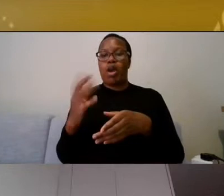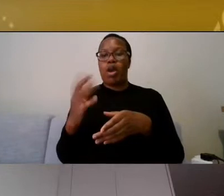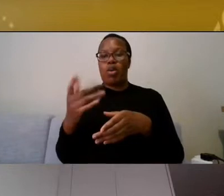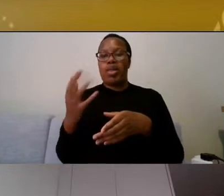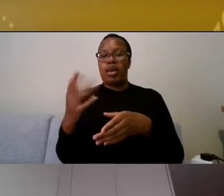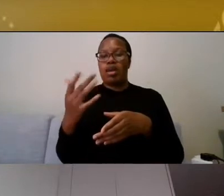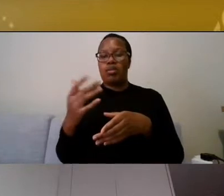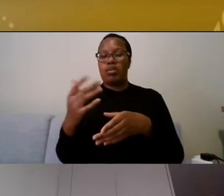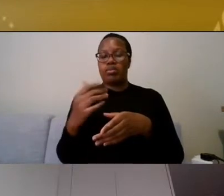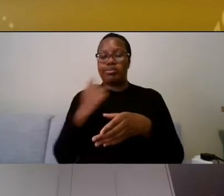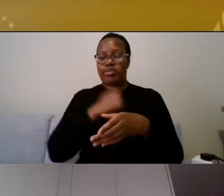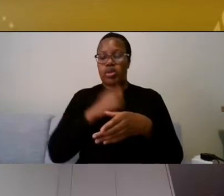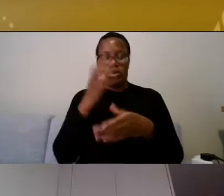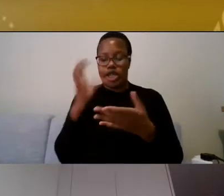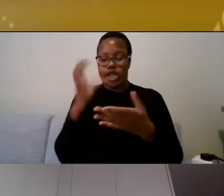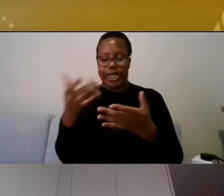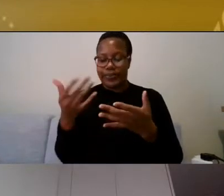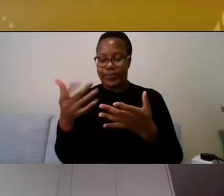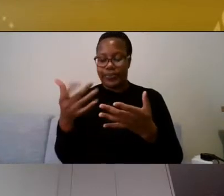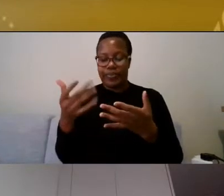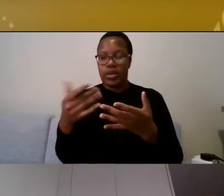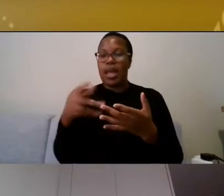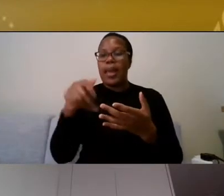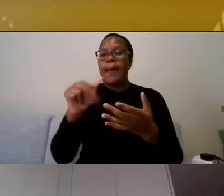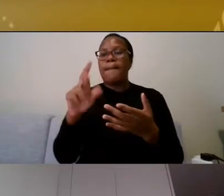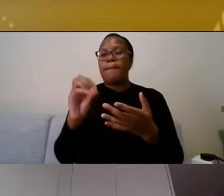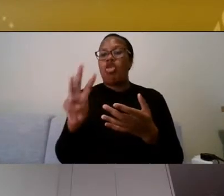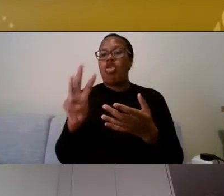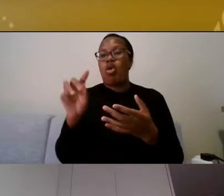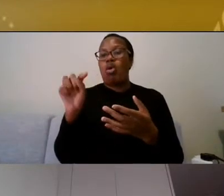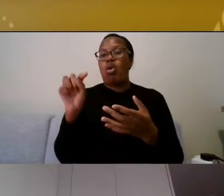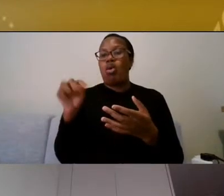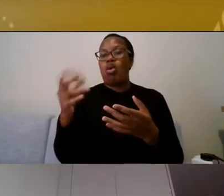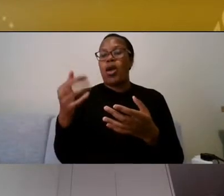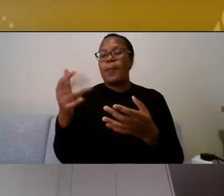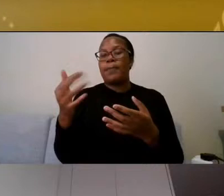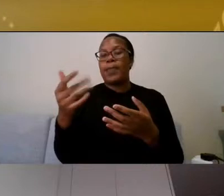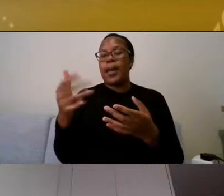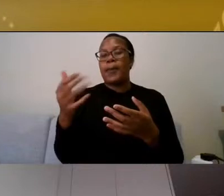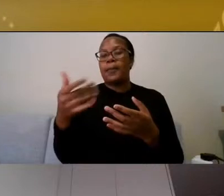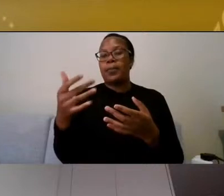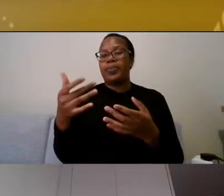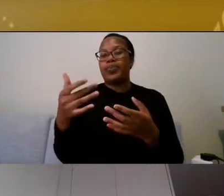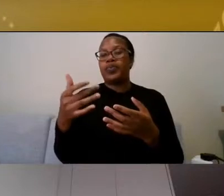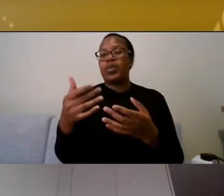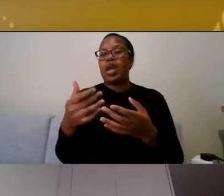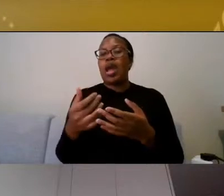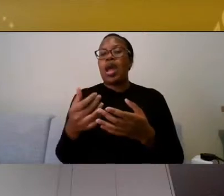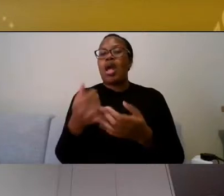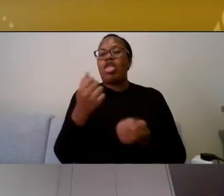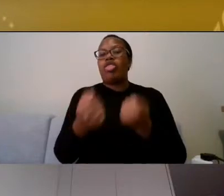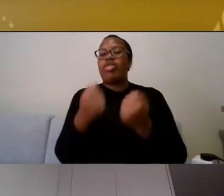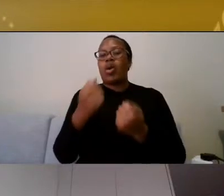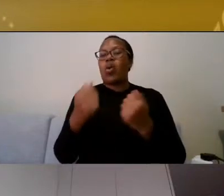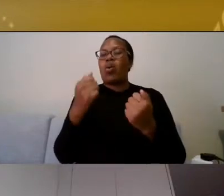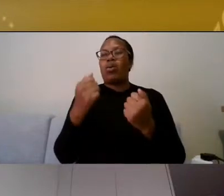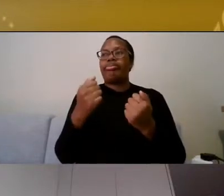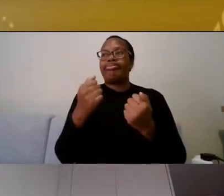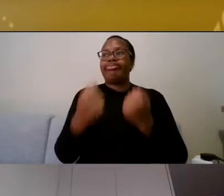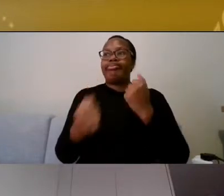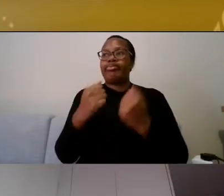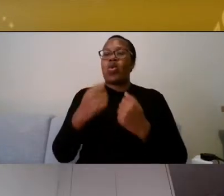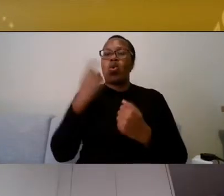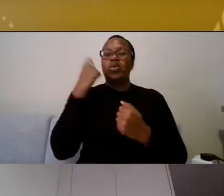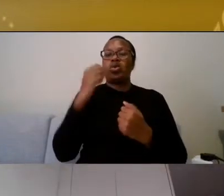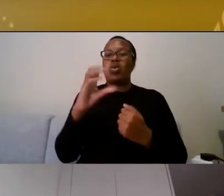sorry, just checking. It's Paro that is a court orderly tested positive in Paro in